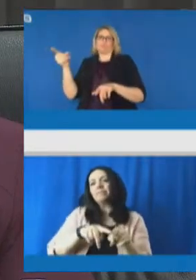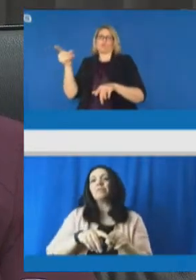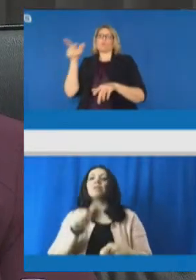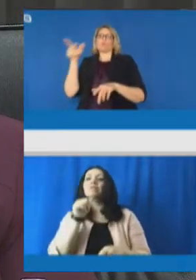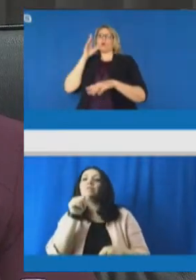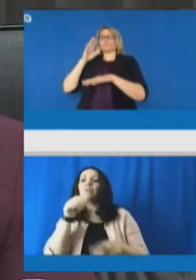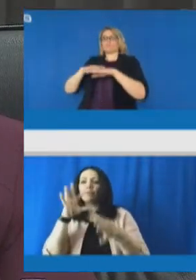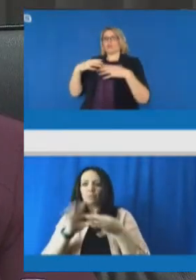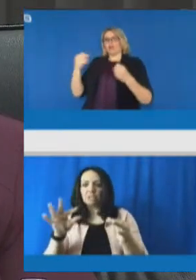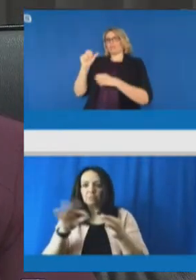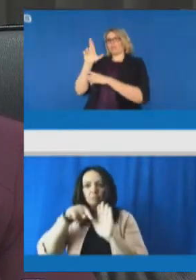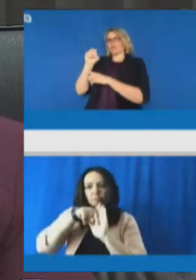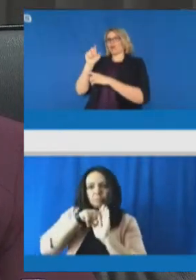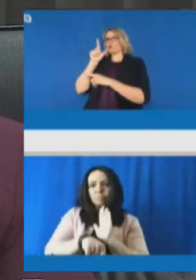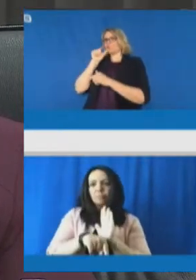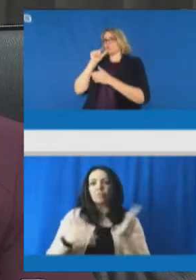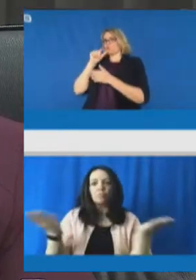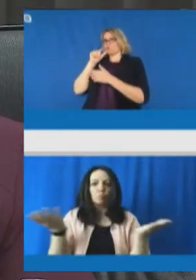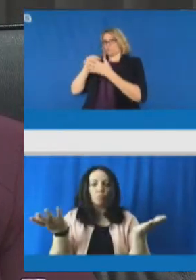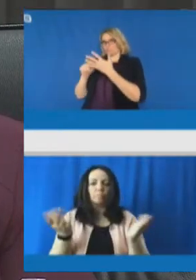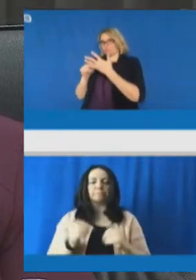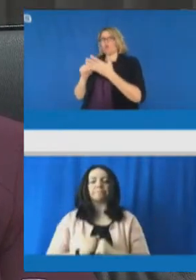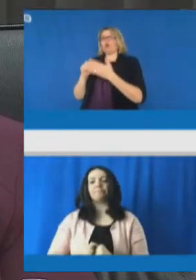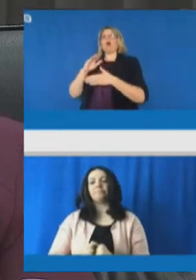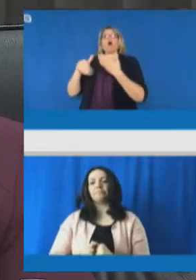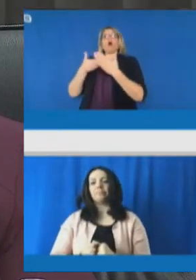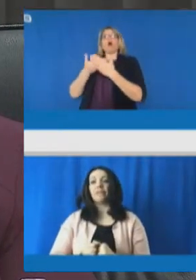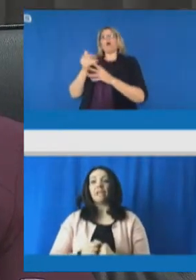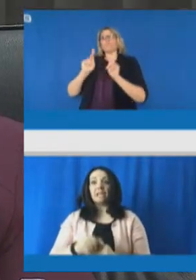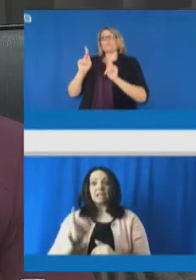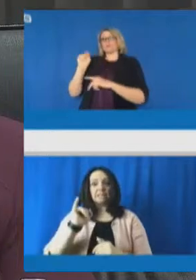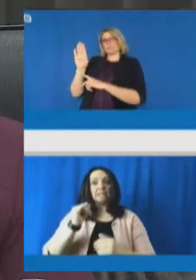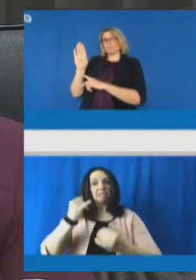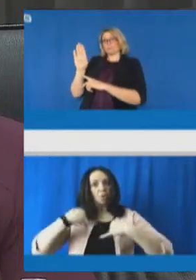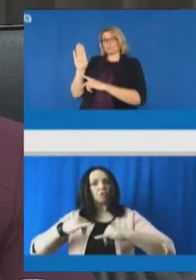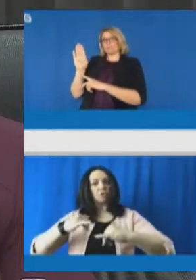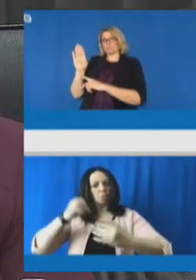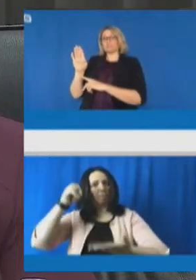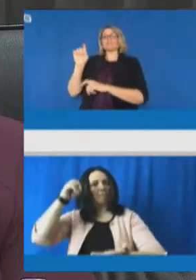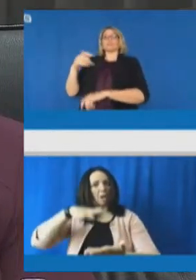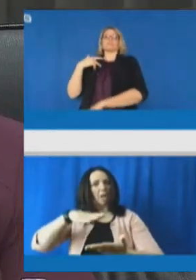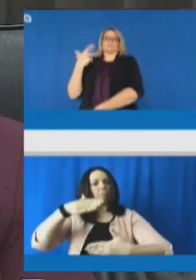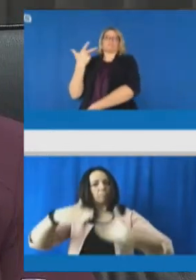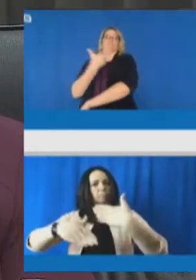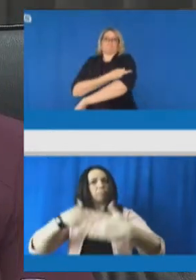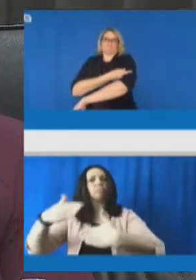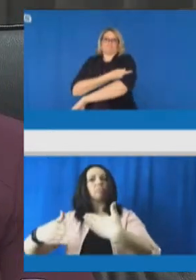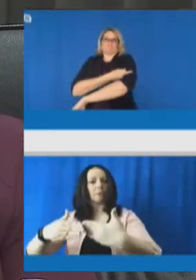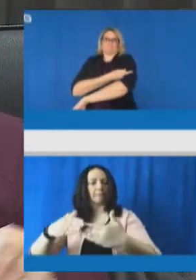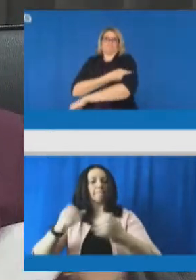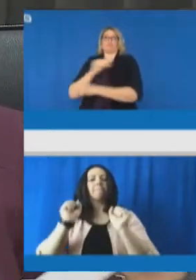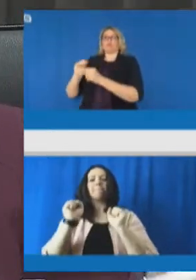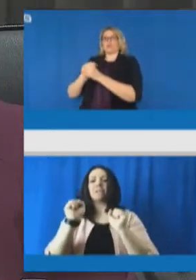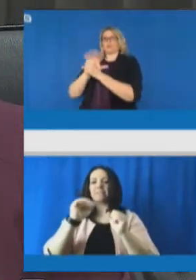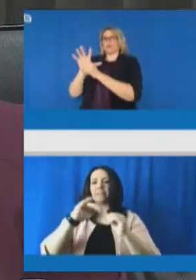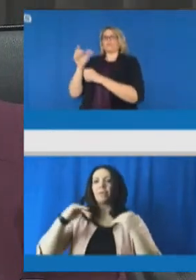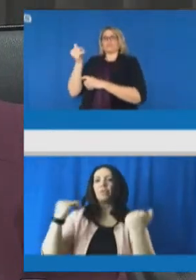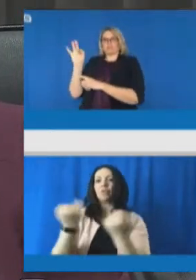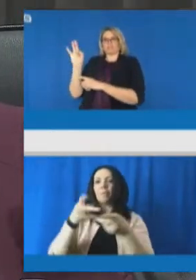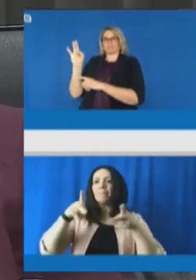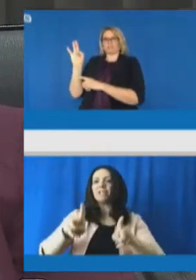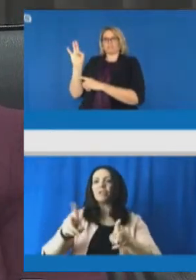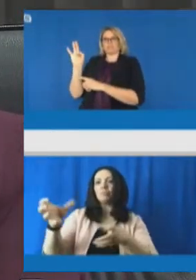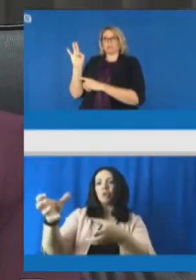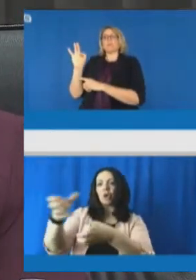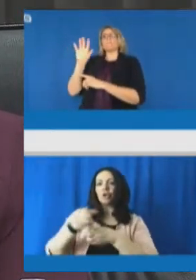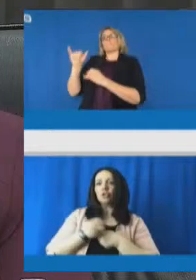campaign. We are now receiving a much larger volume of the mRNA vaccines manufactured by Pfizer and Moderna. Great news. We're very, very